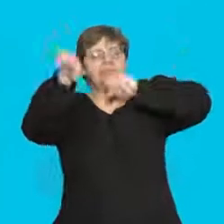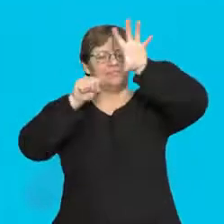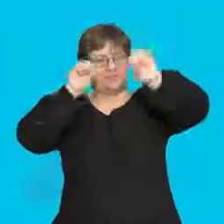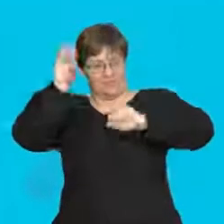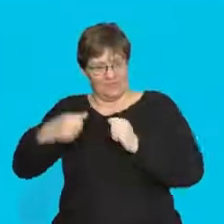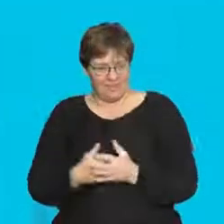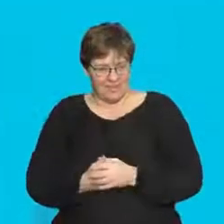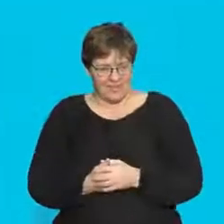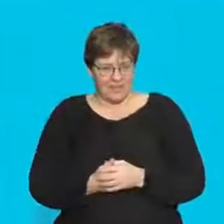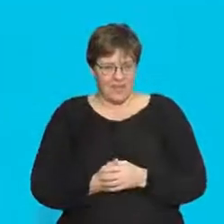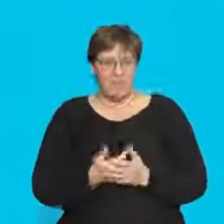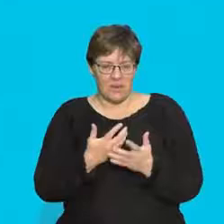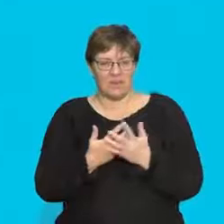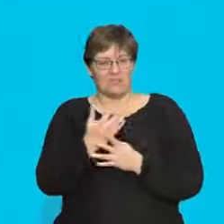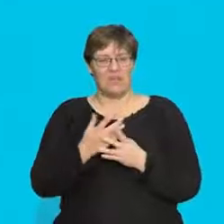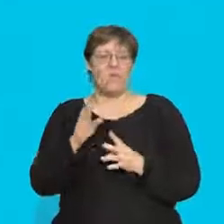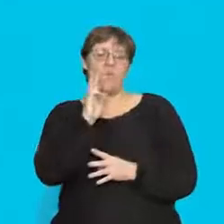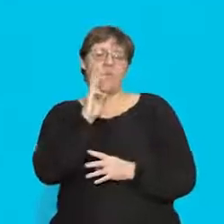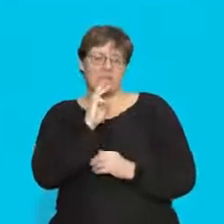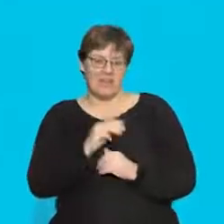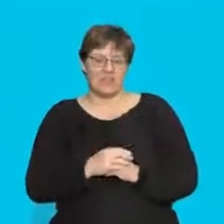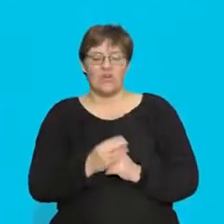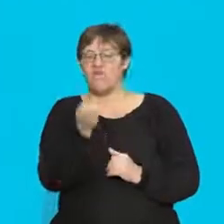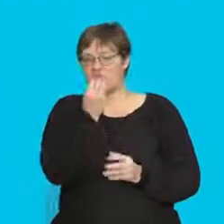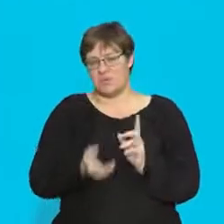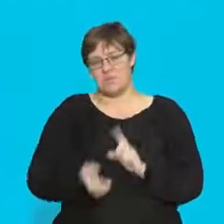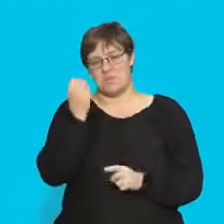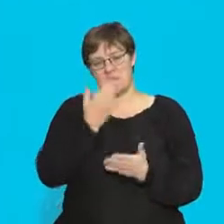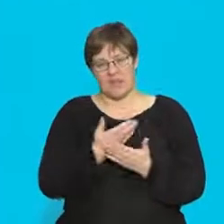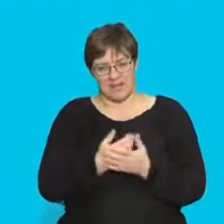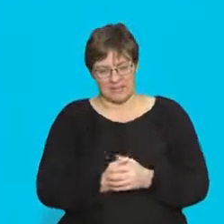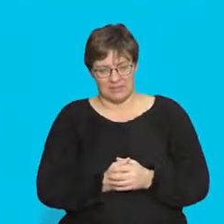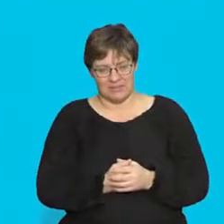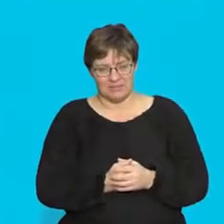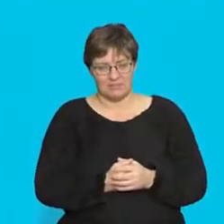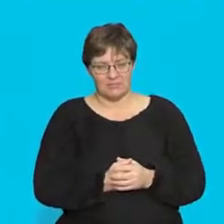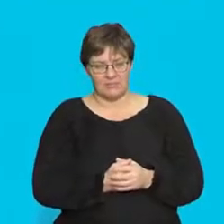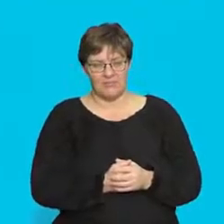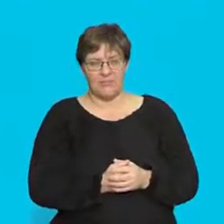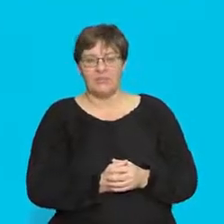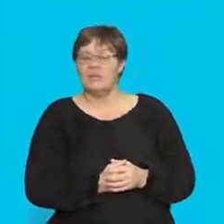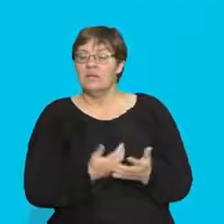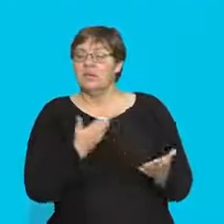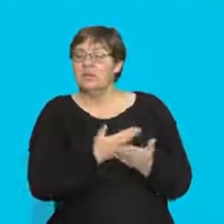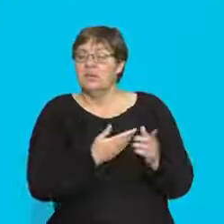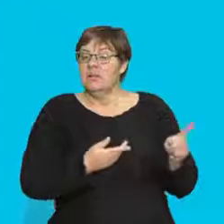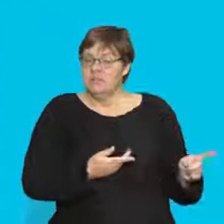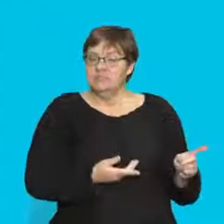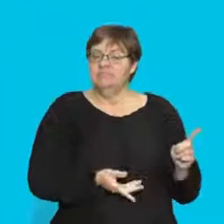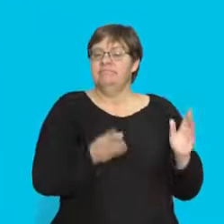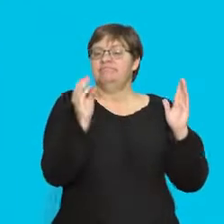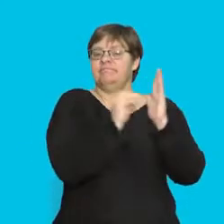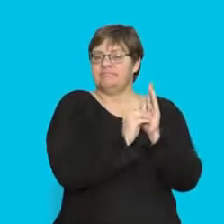little feeding appendages are out there filtering the water for any food. Barnacles are